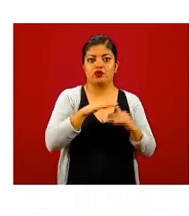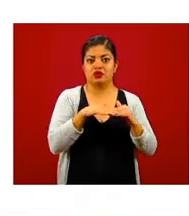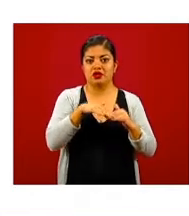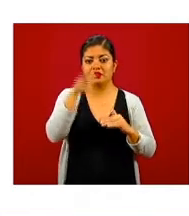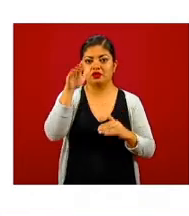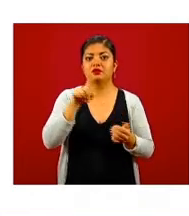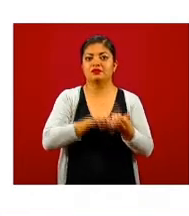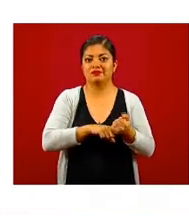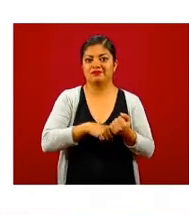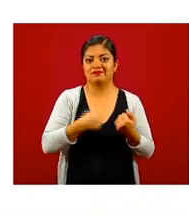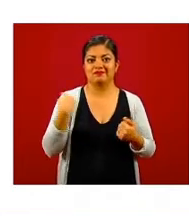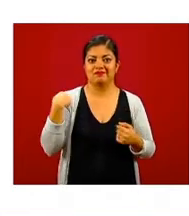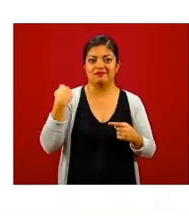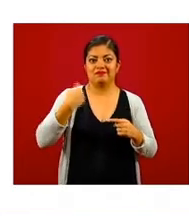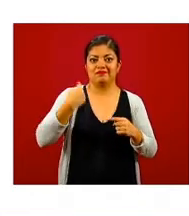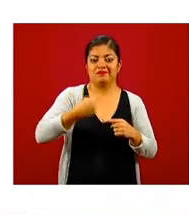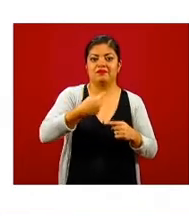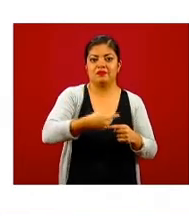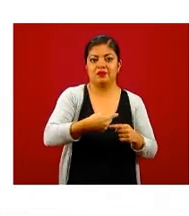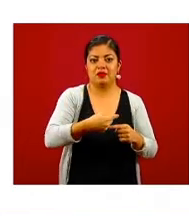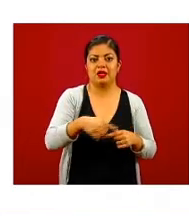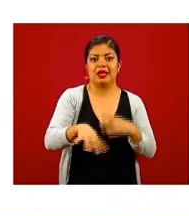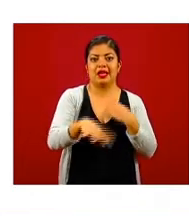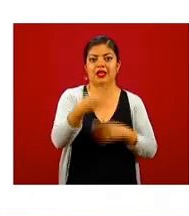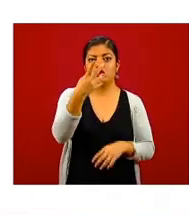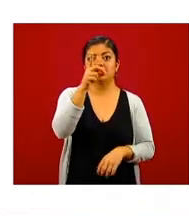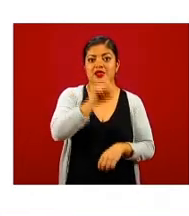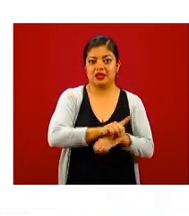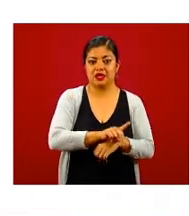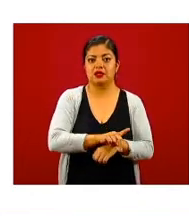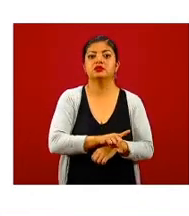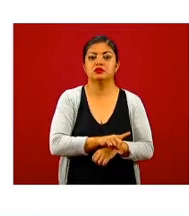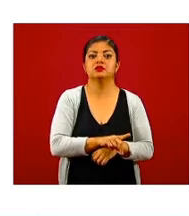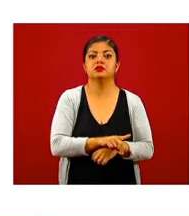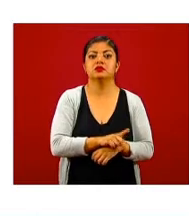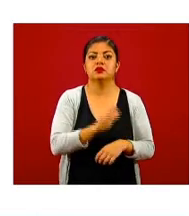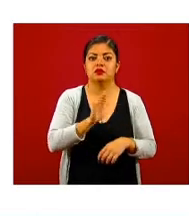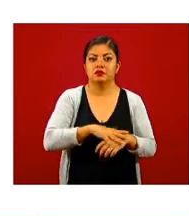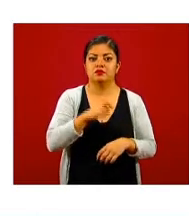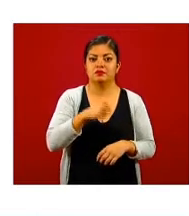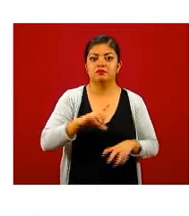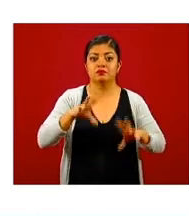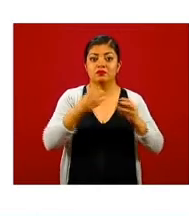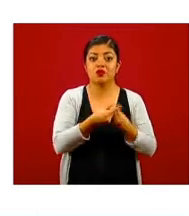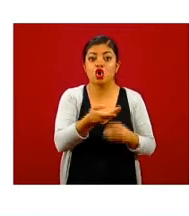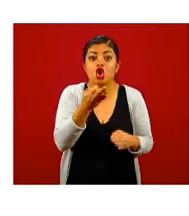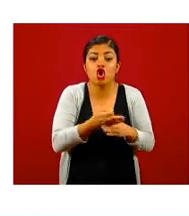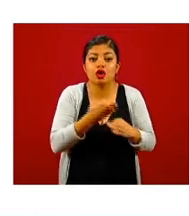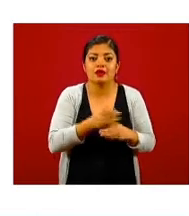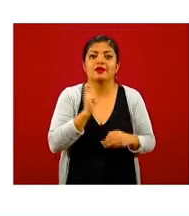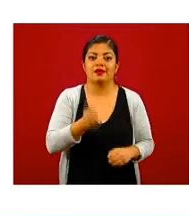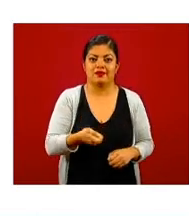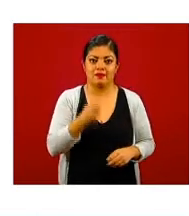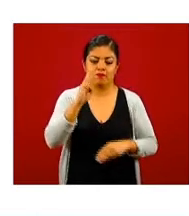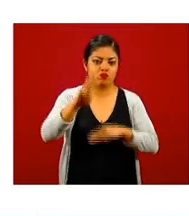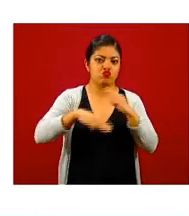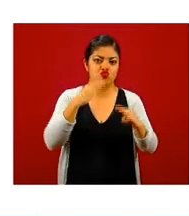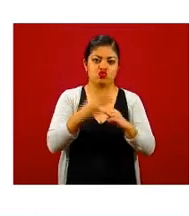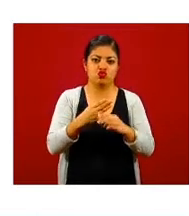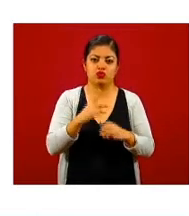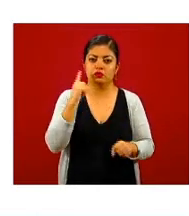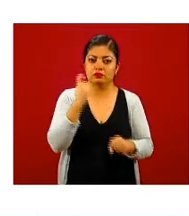have over 50% of the world confirmed cases in the last 14 days in